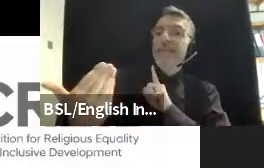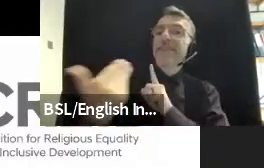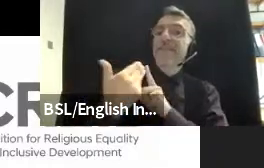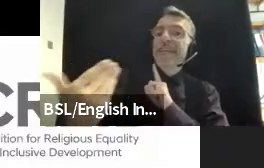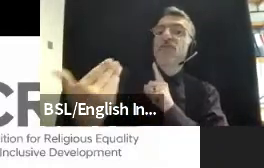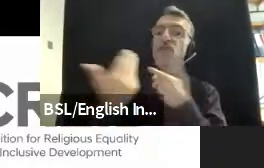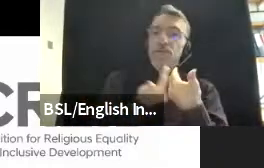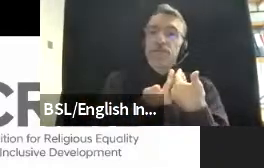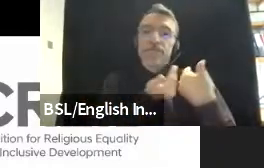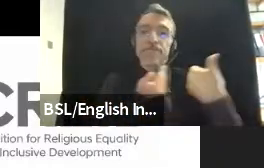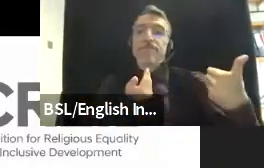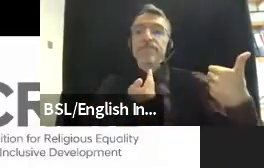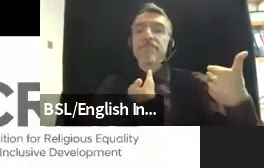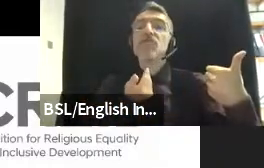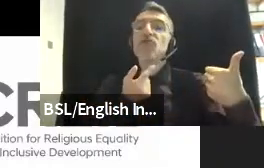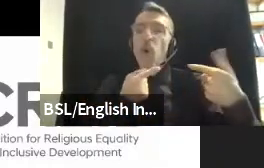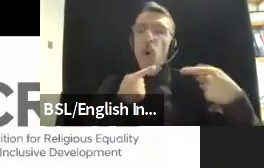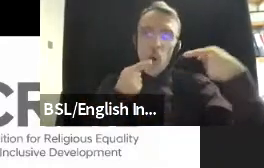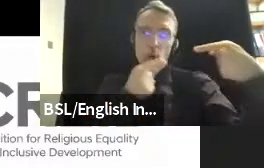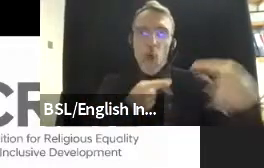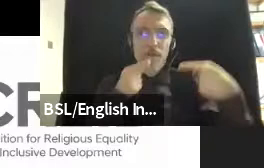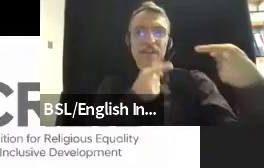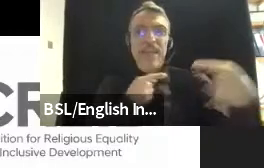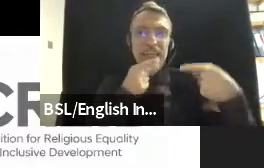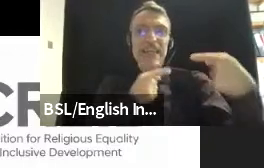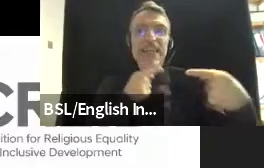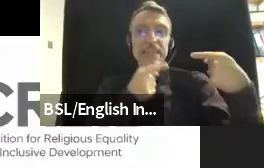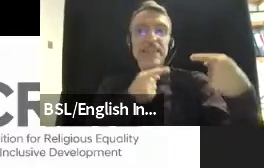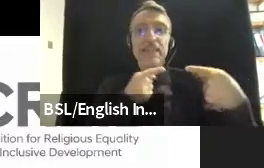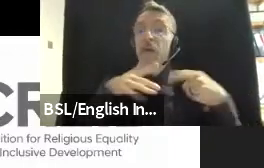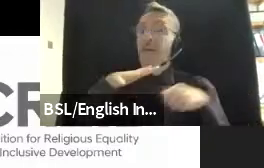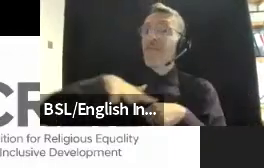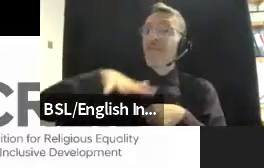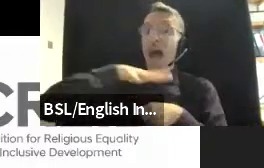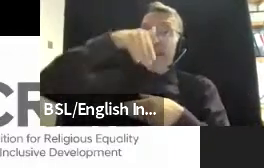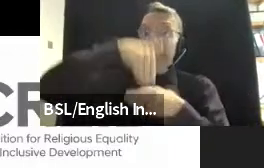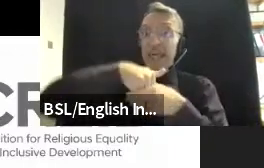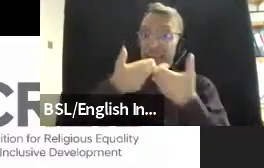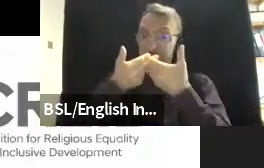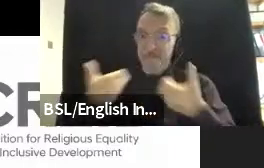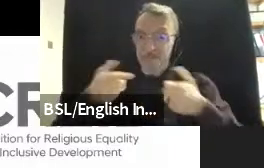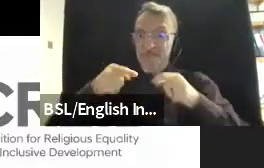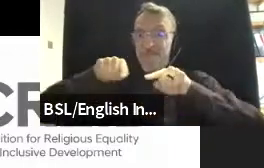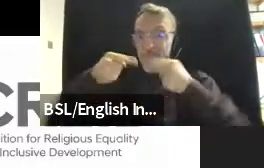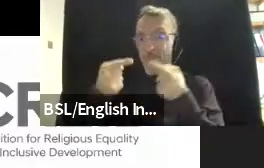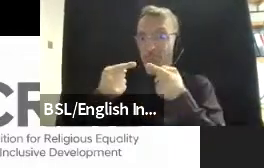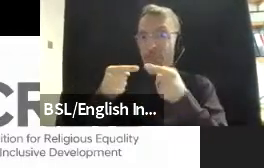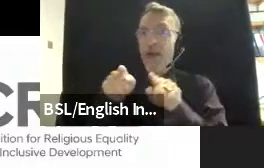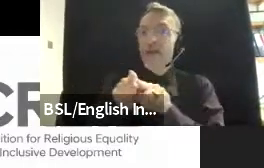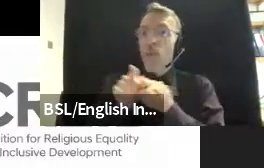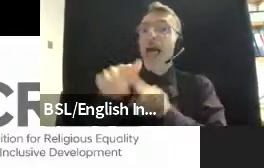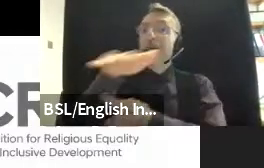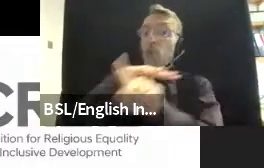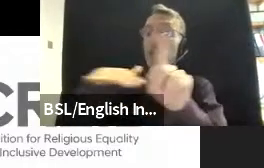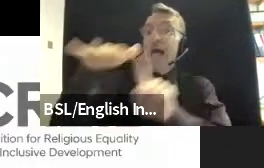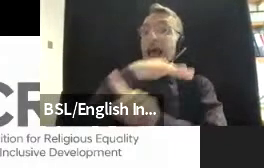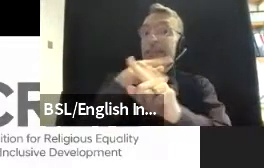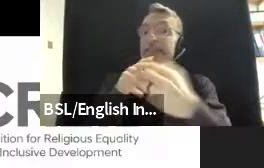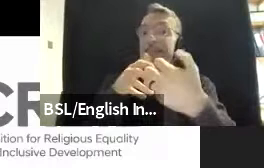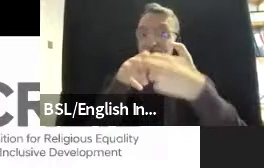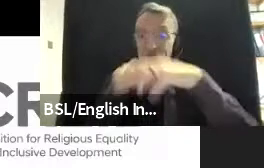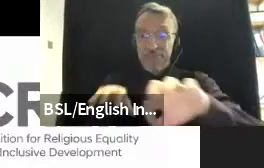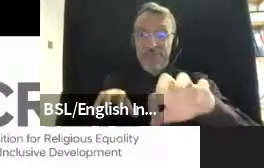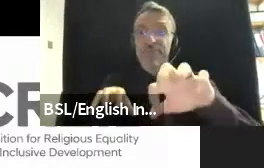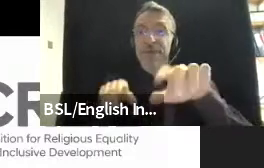are conflicts and tensions at the community, family level, and society level. And if we